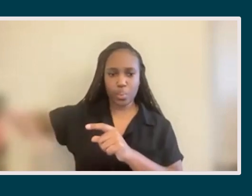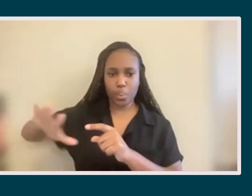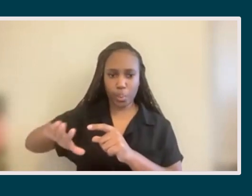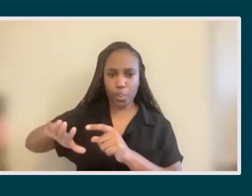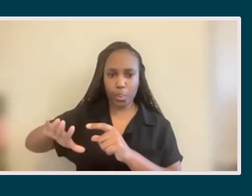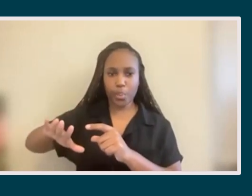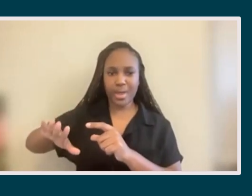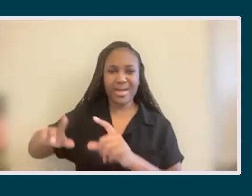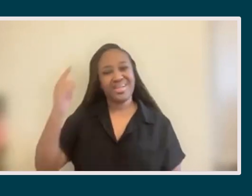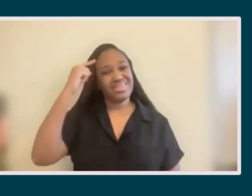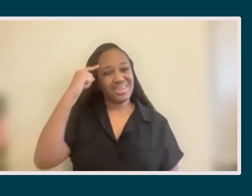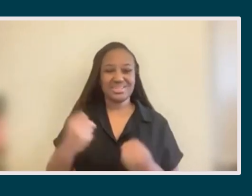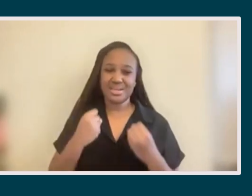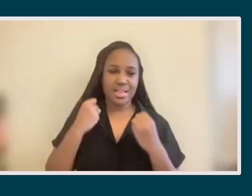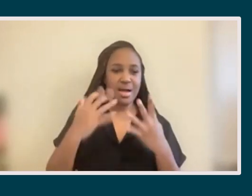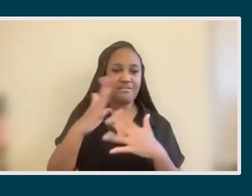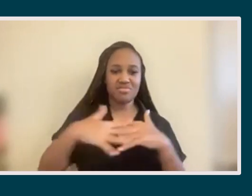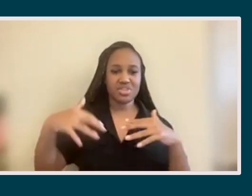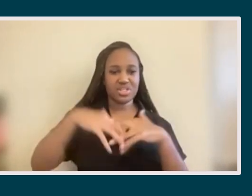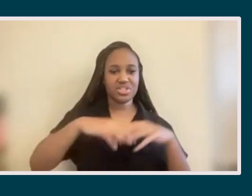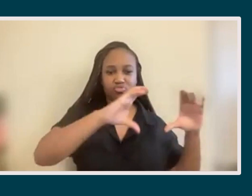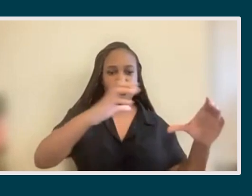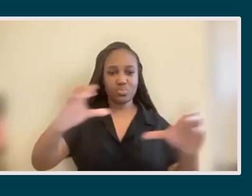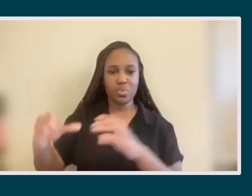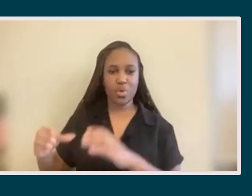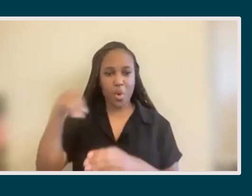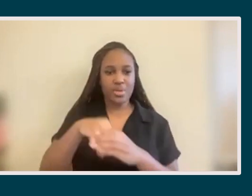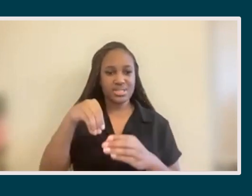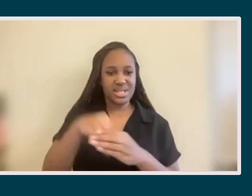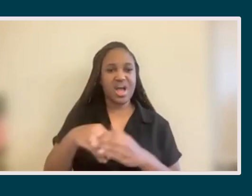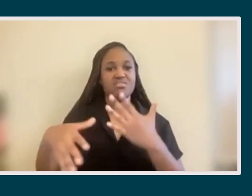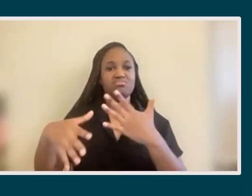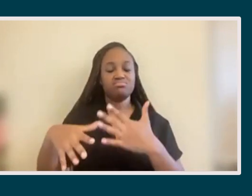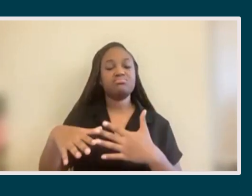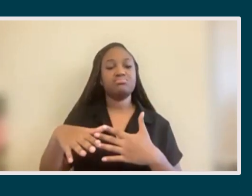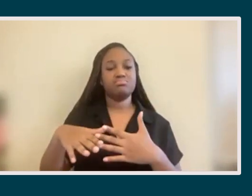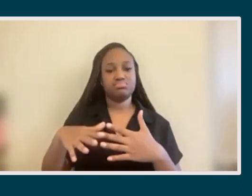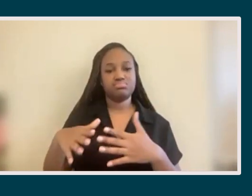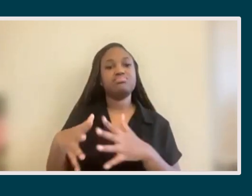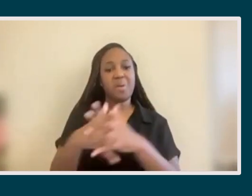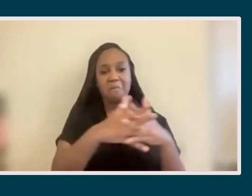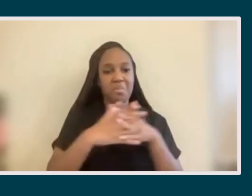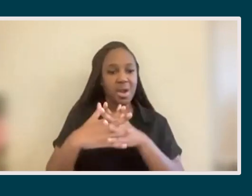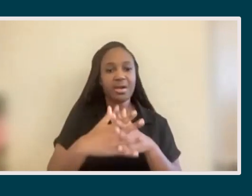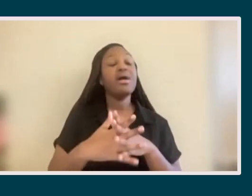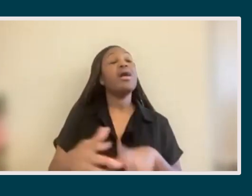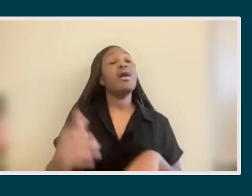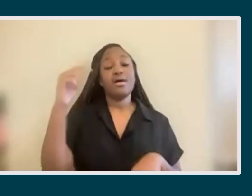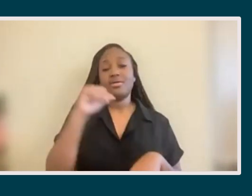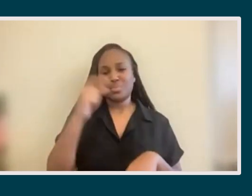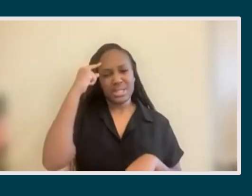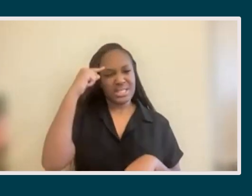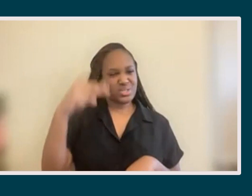of tribes across North America. And of course, it's not just a North American belief. This